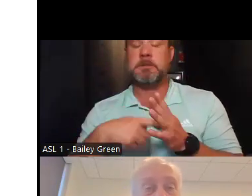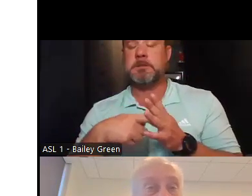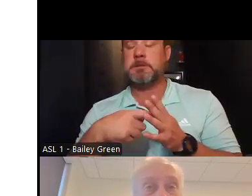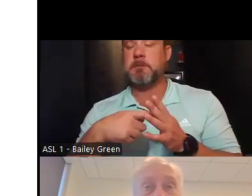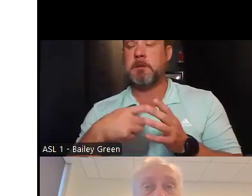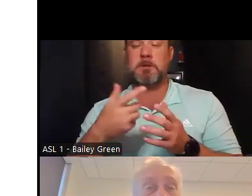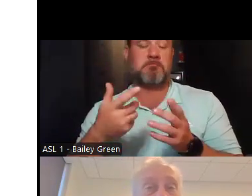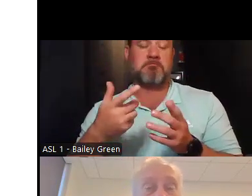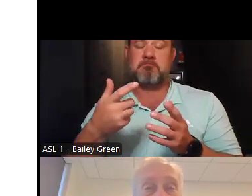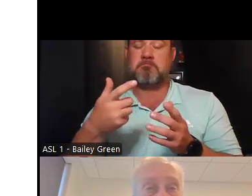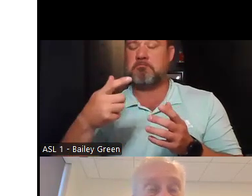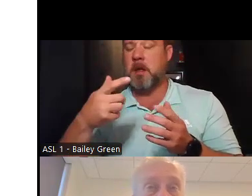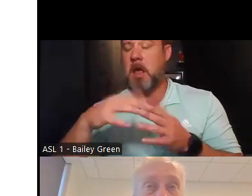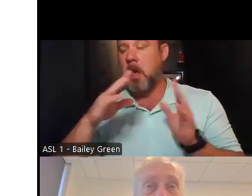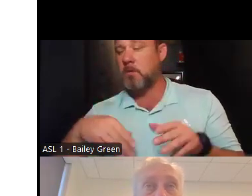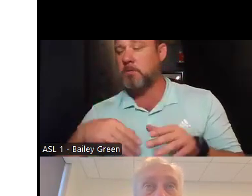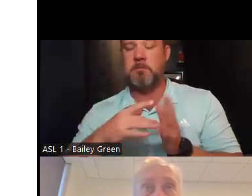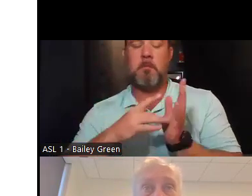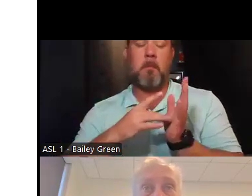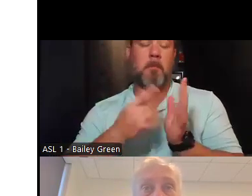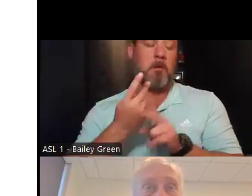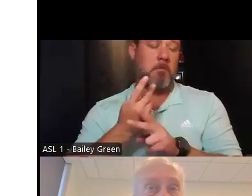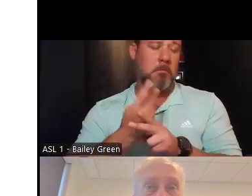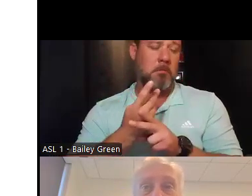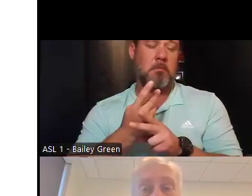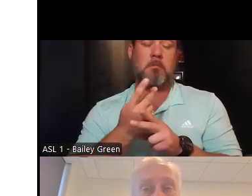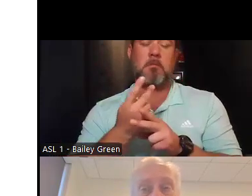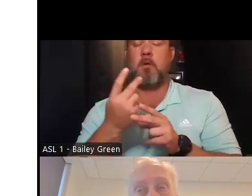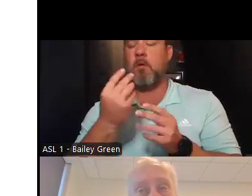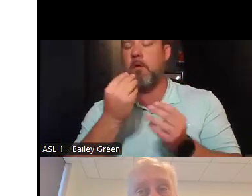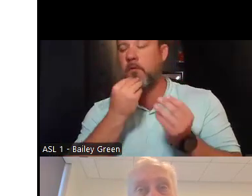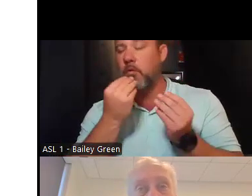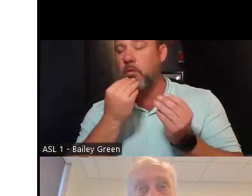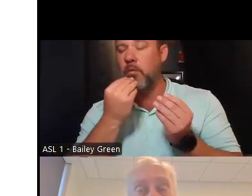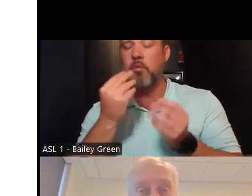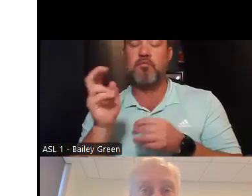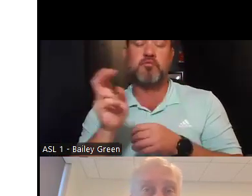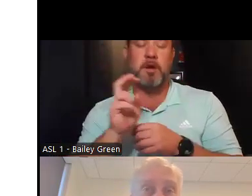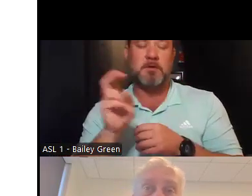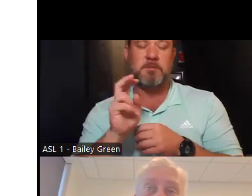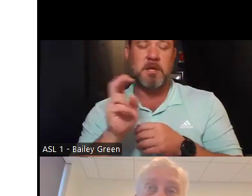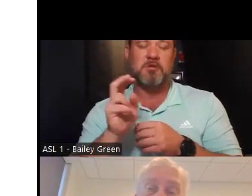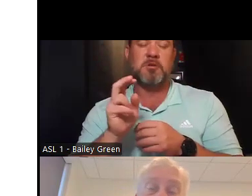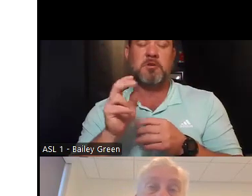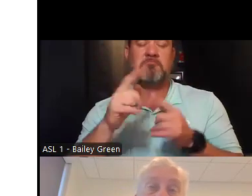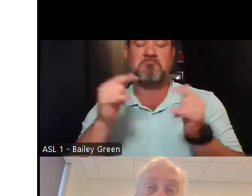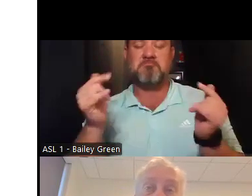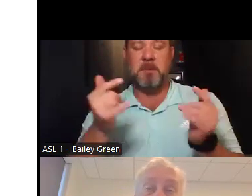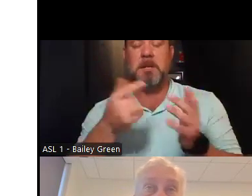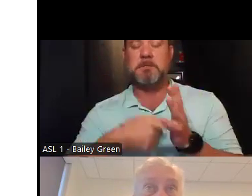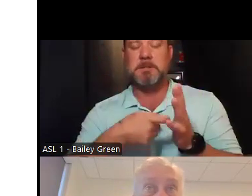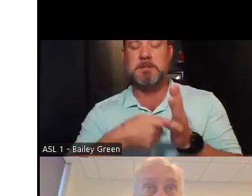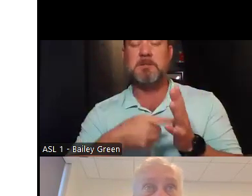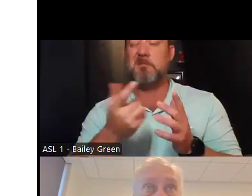like housing, medical care, food, transportation, and miscellaneous expenses. And these needs vary